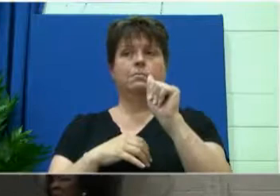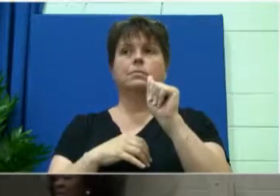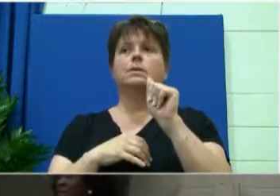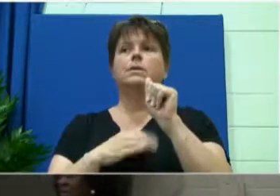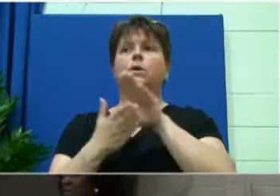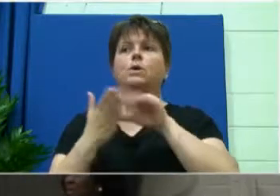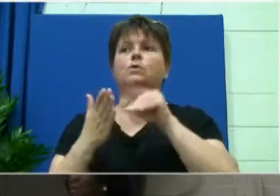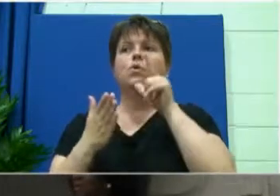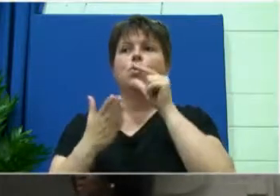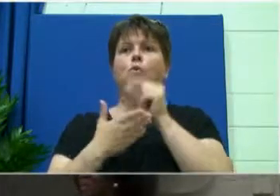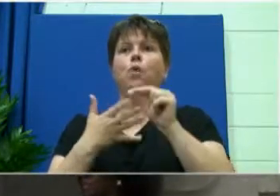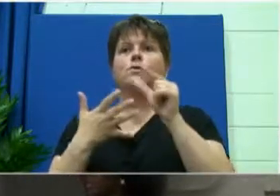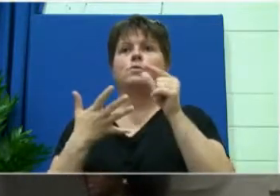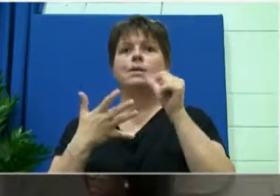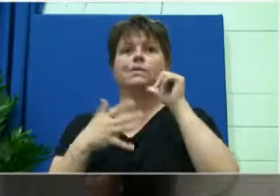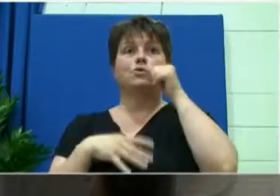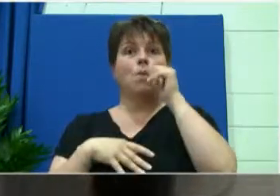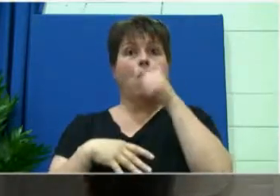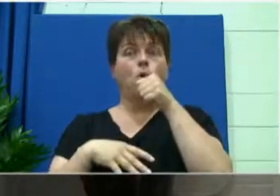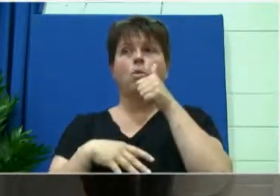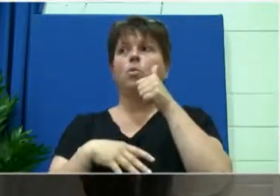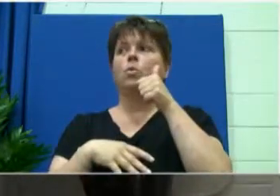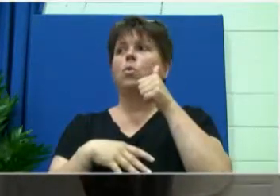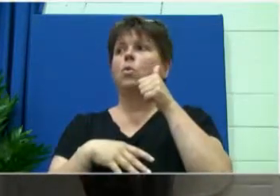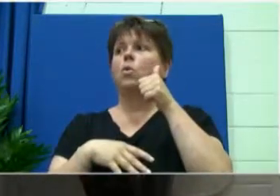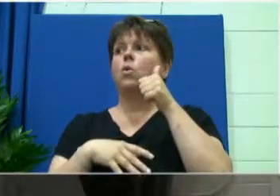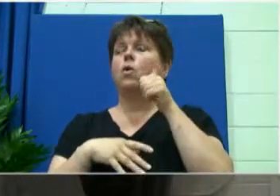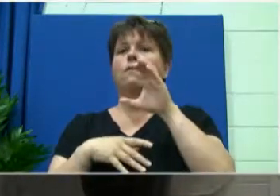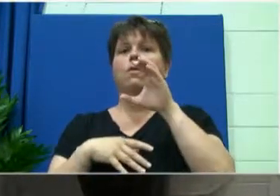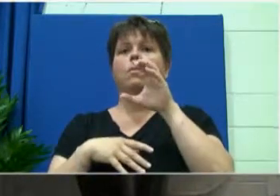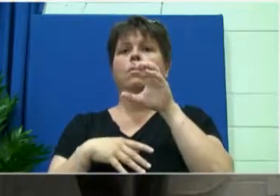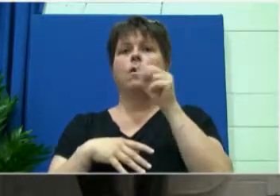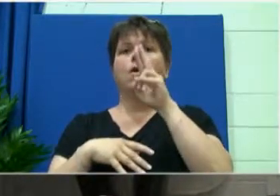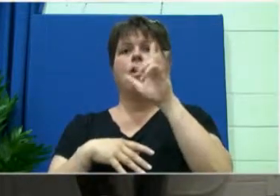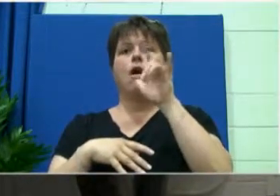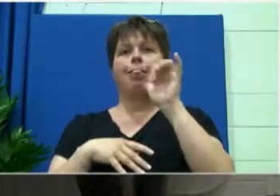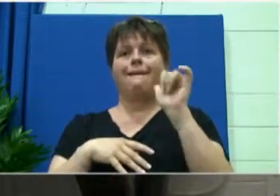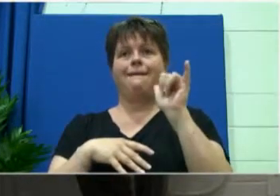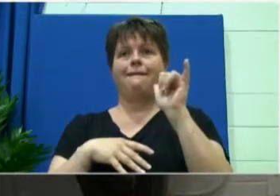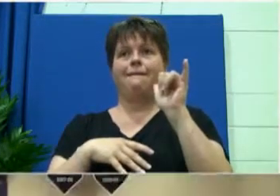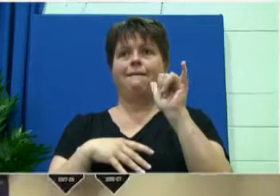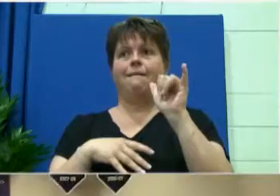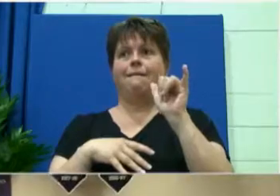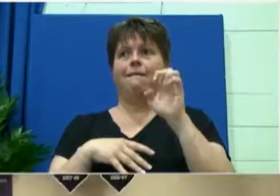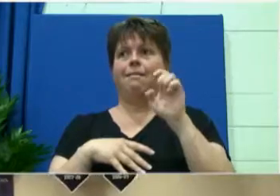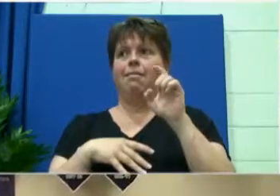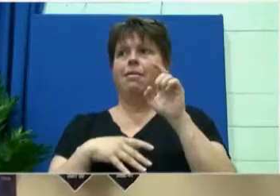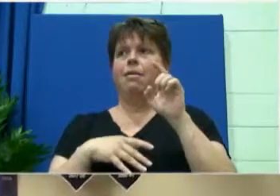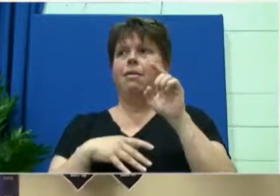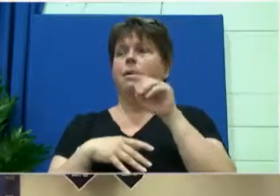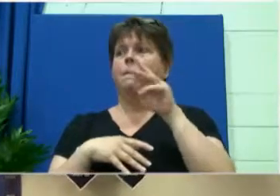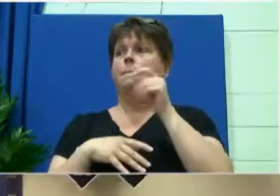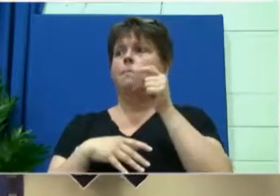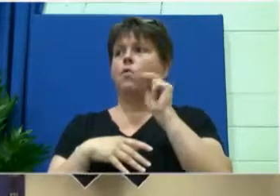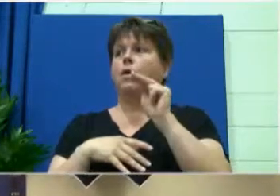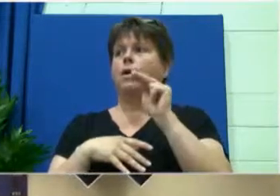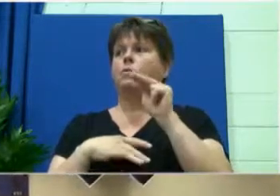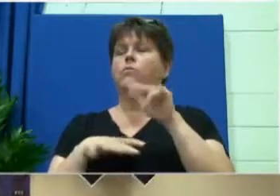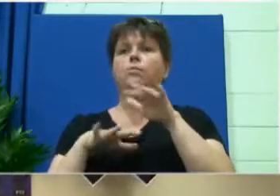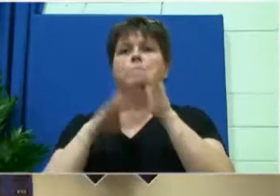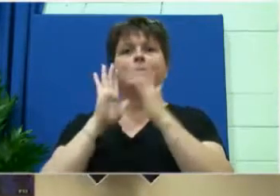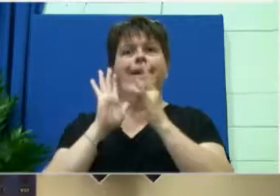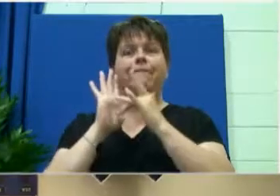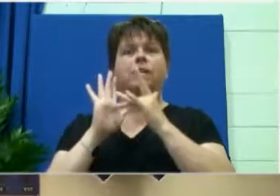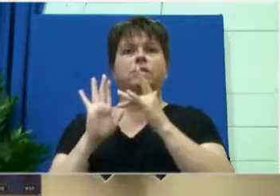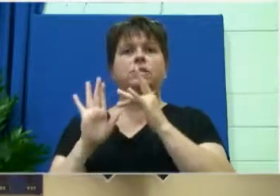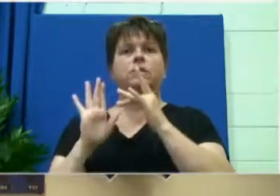student who will be graduating tomorrow from Carlisle High School. Morgan Seaver was able to take advantage